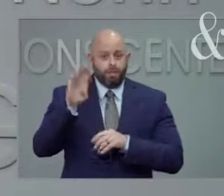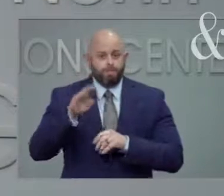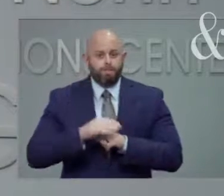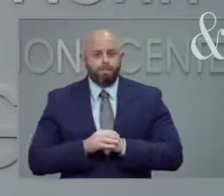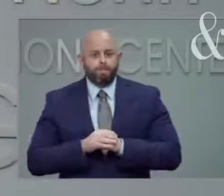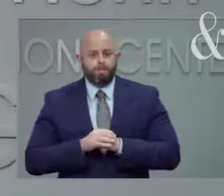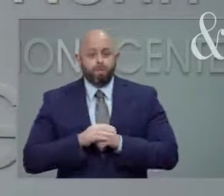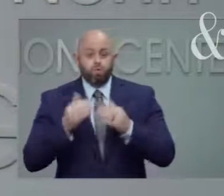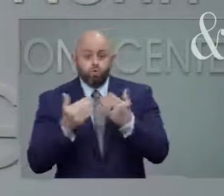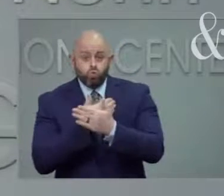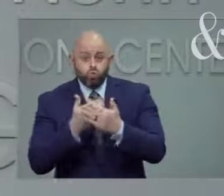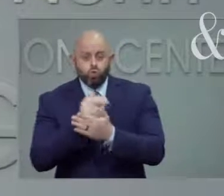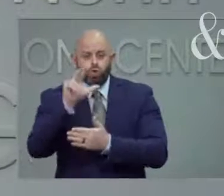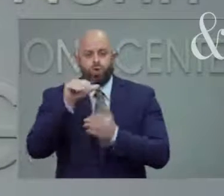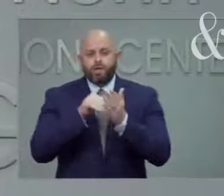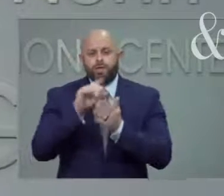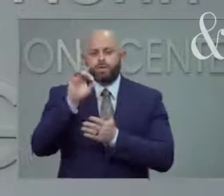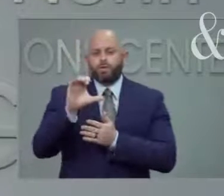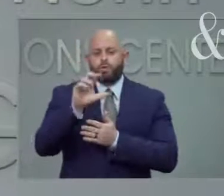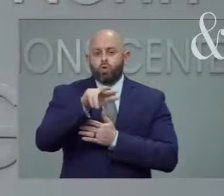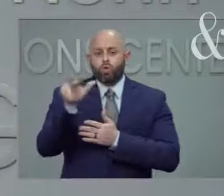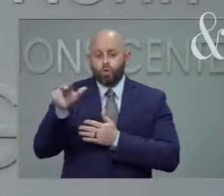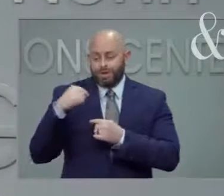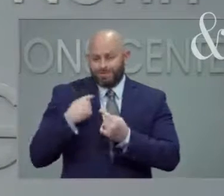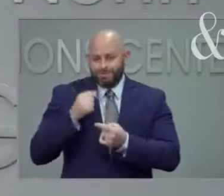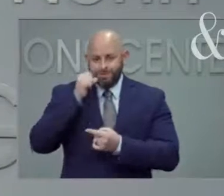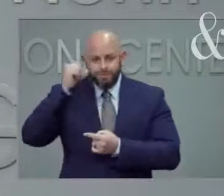3,833 new cases reported since yesterday,